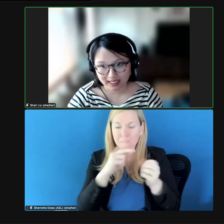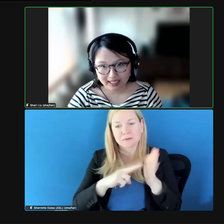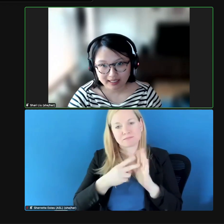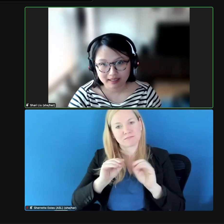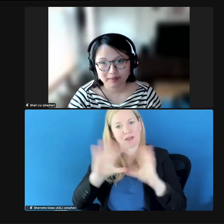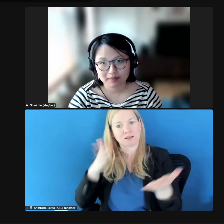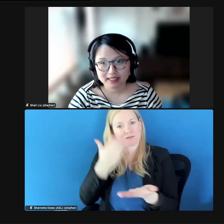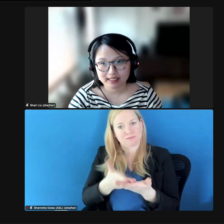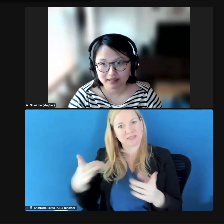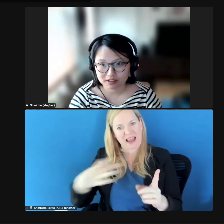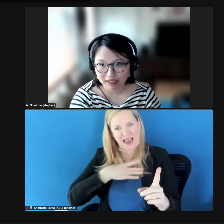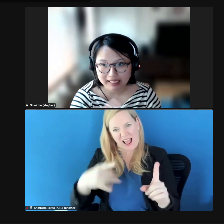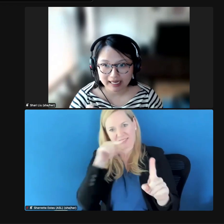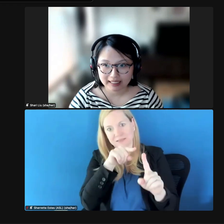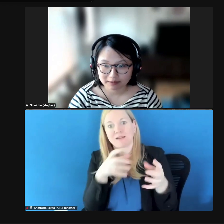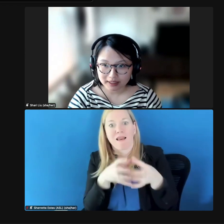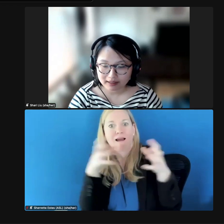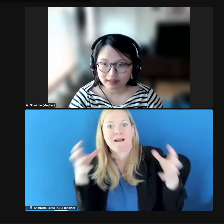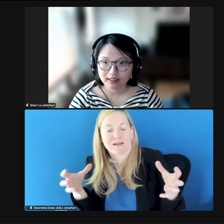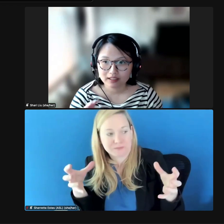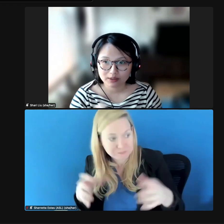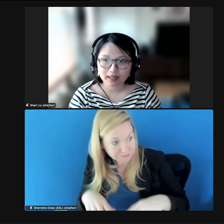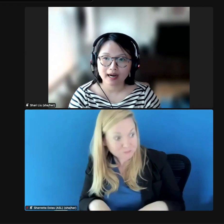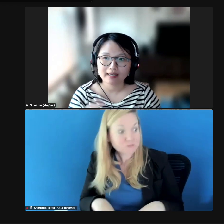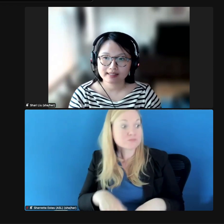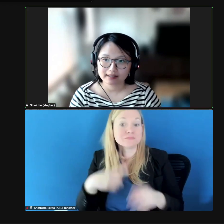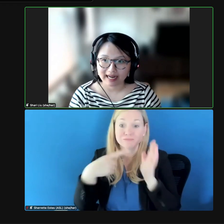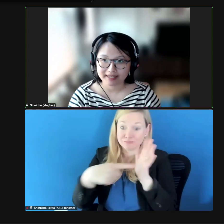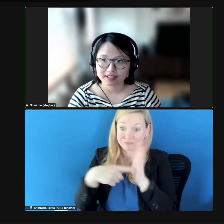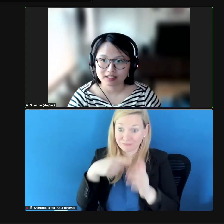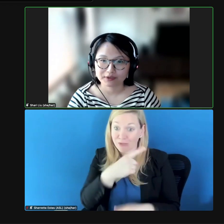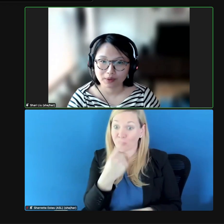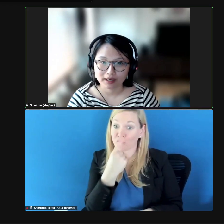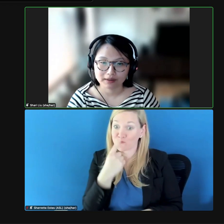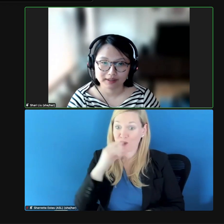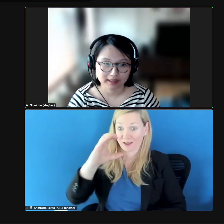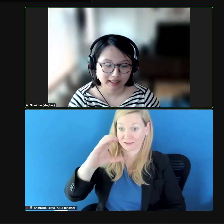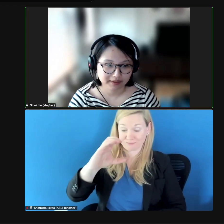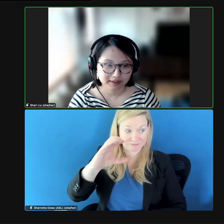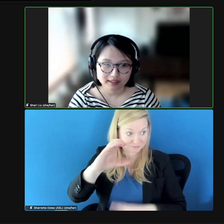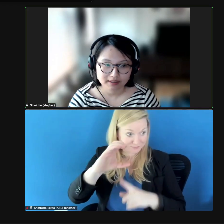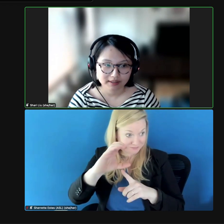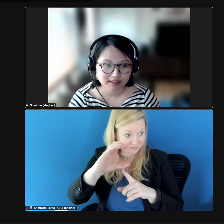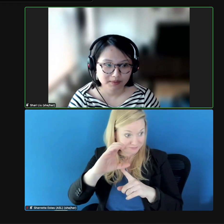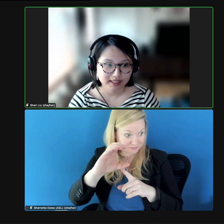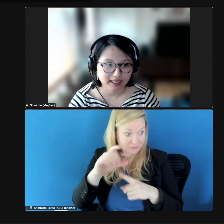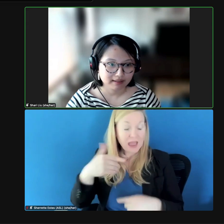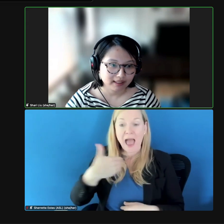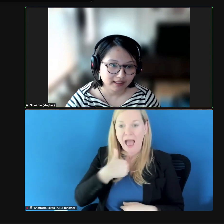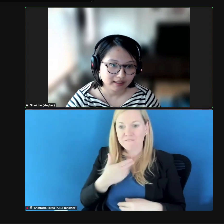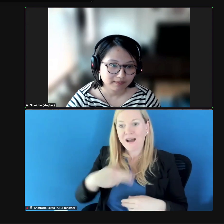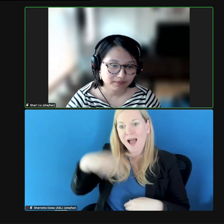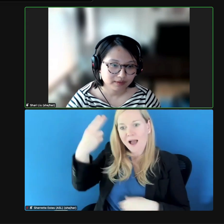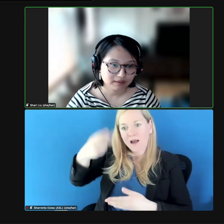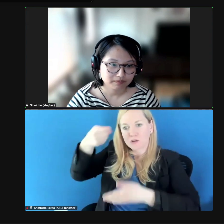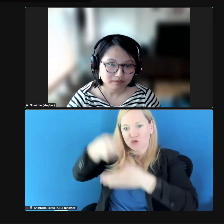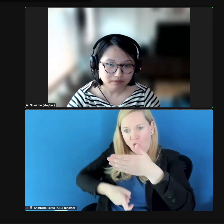1 of the study, babies see this red guy in the middle do costlier actions for one goal than the other. So this is what that looks